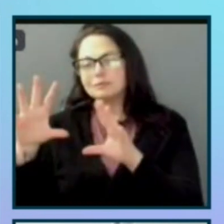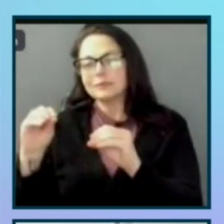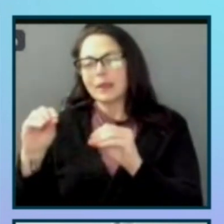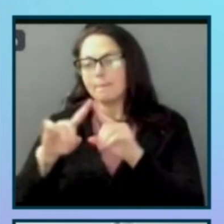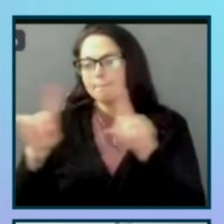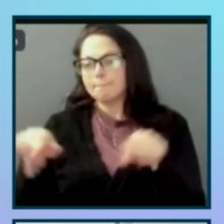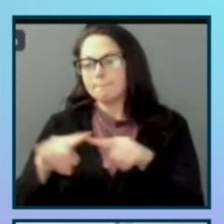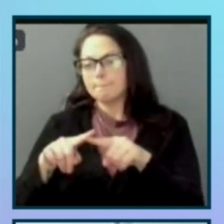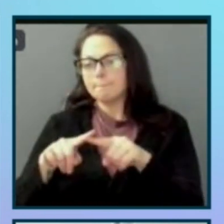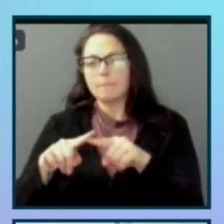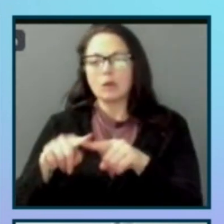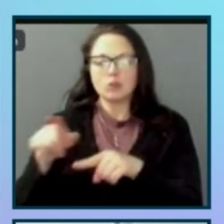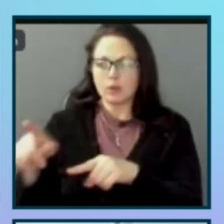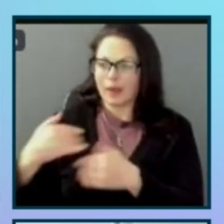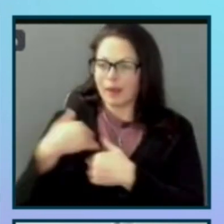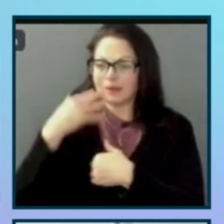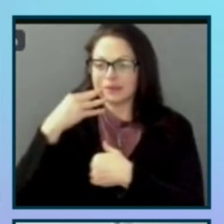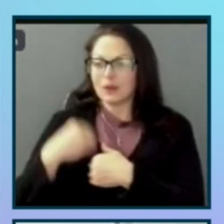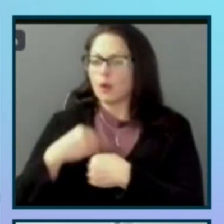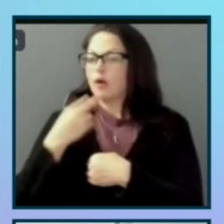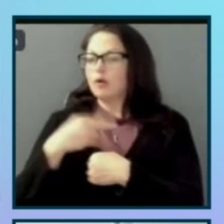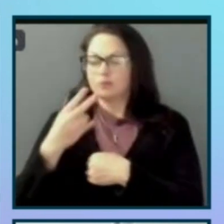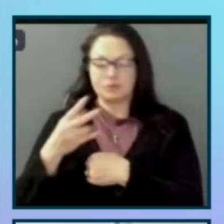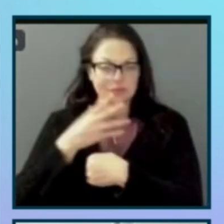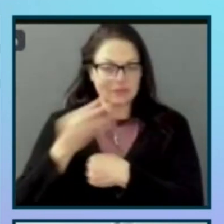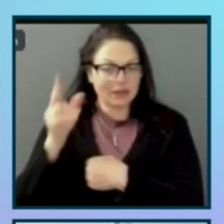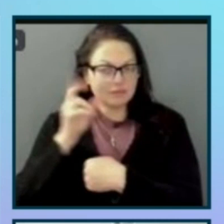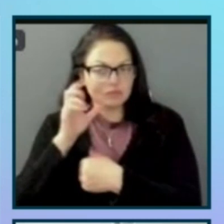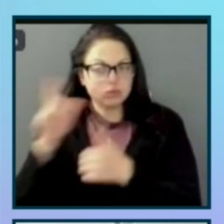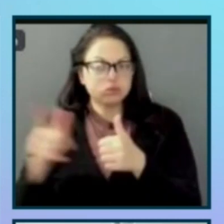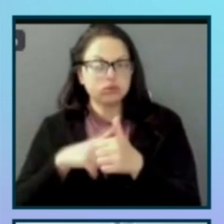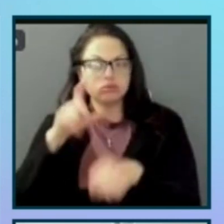that they're getting the experience just through voice and audio for the first time.